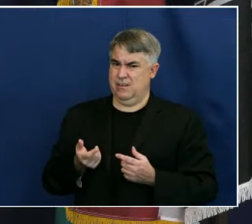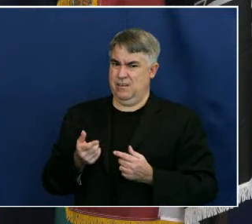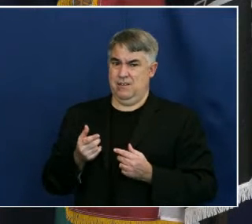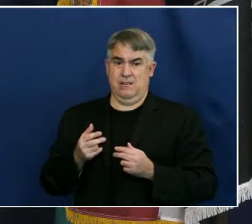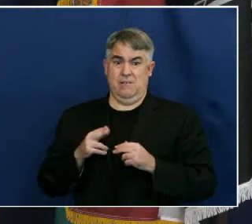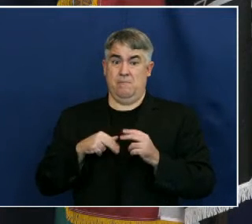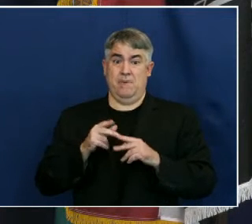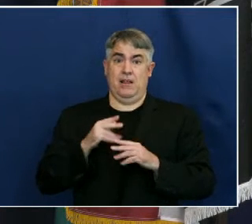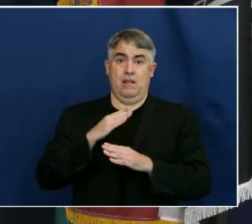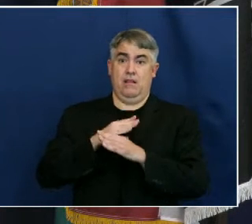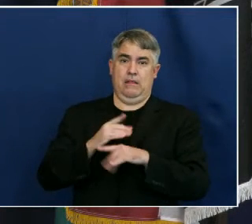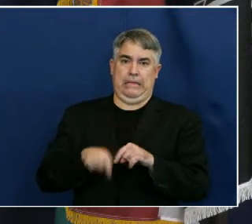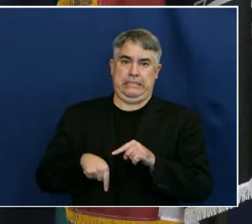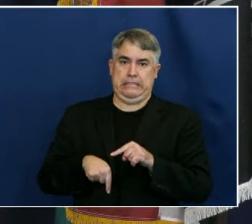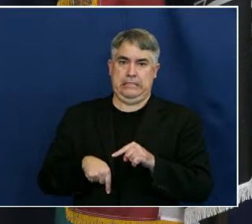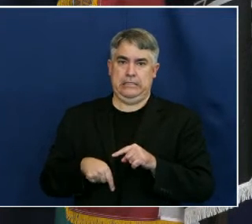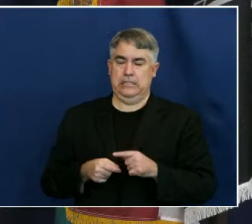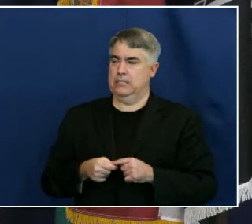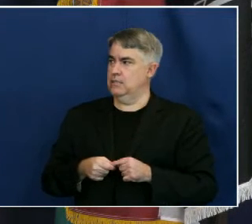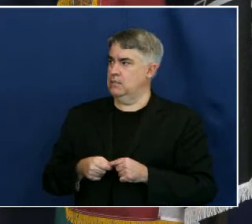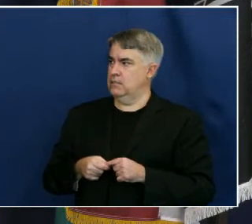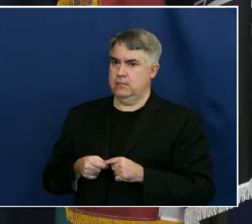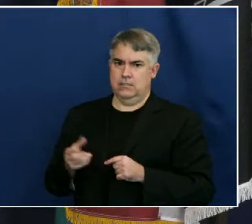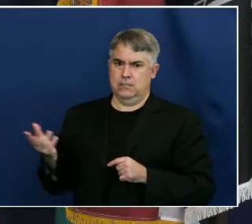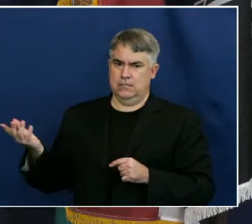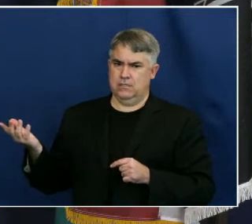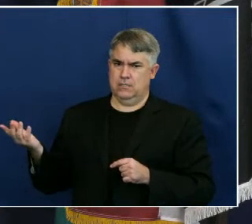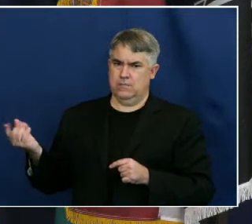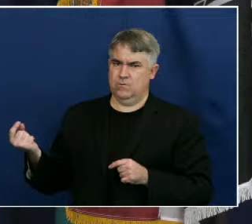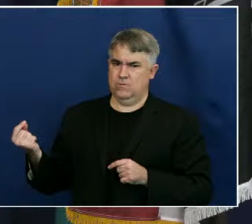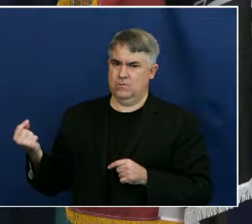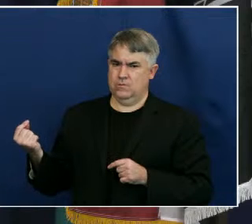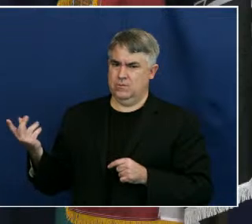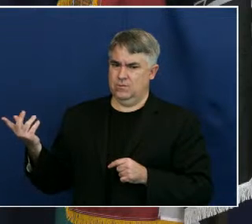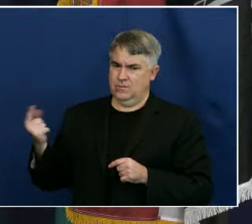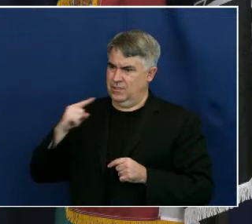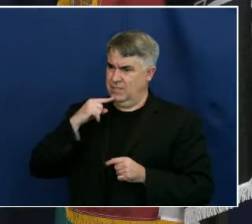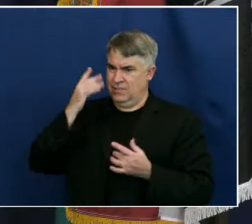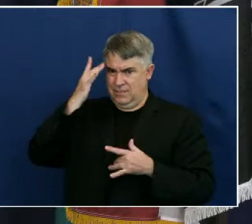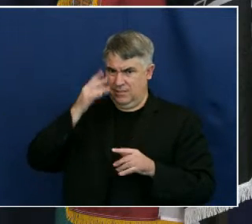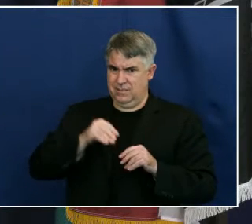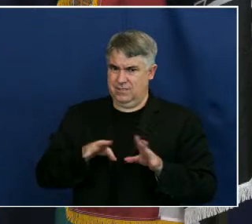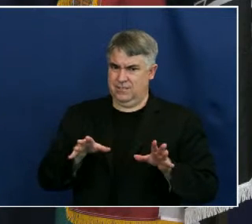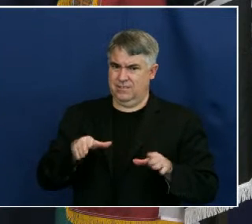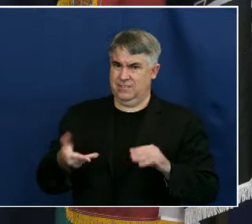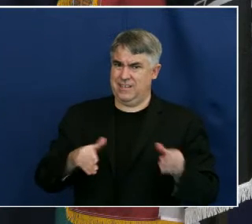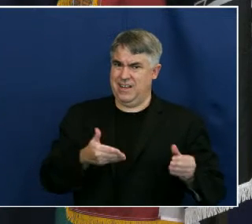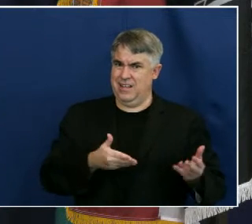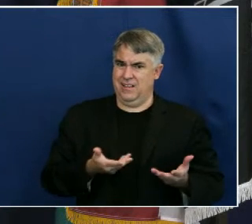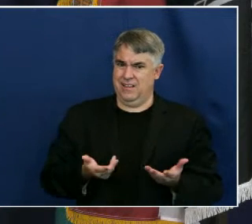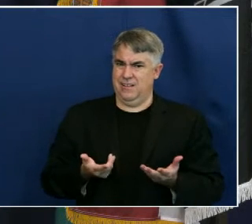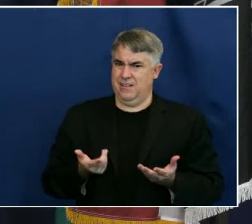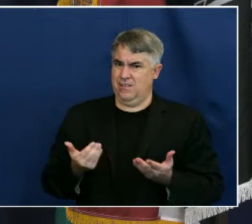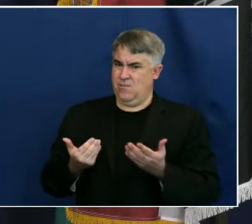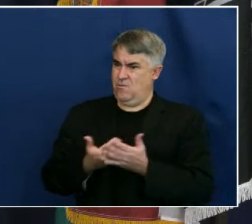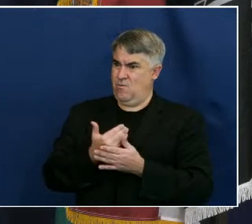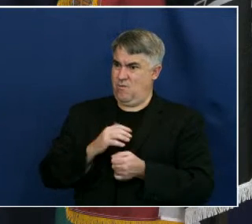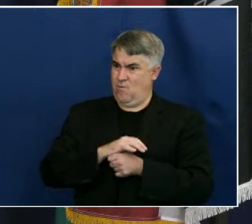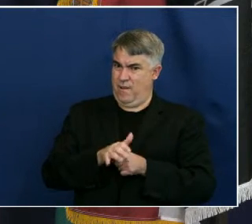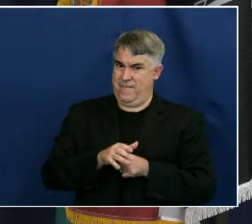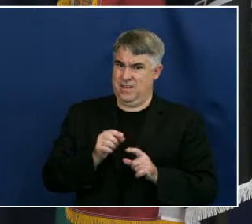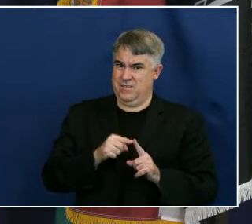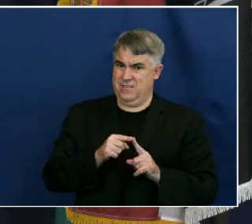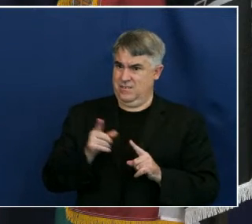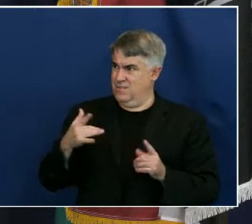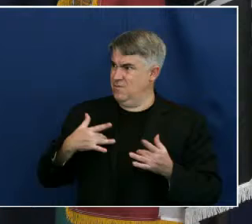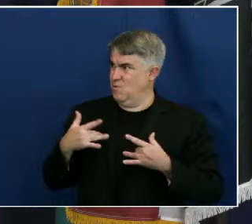COVID-19 vaccines or prior infection, and it's also associated with severe illness and death. What are you learning about this variant? Is this cause for alarm and